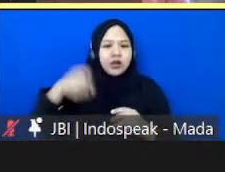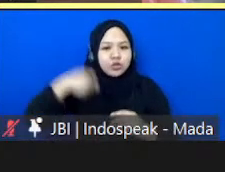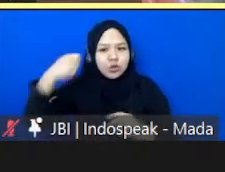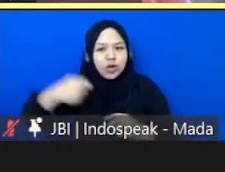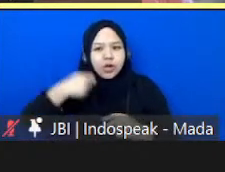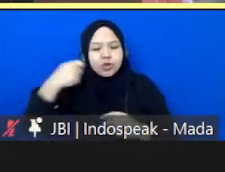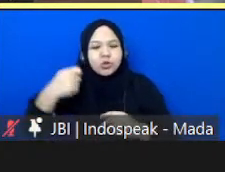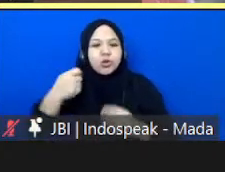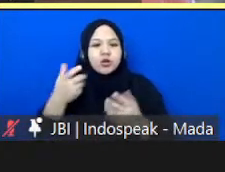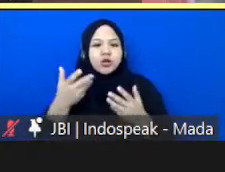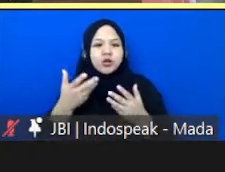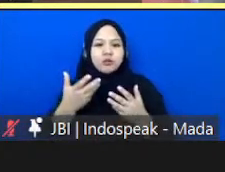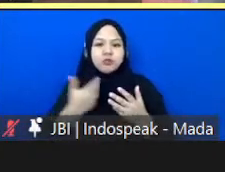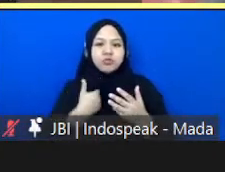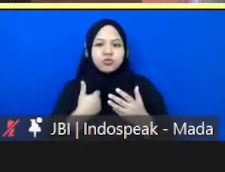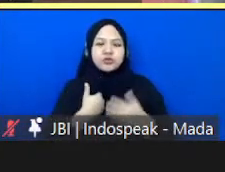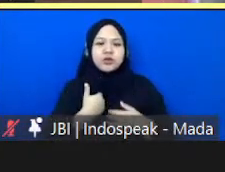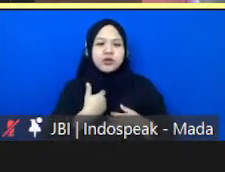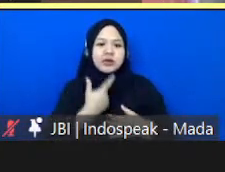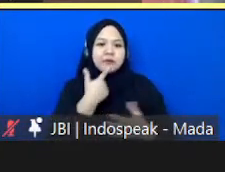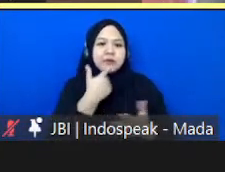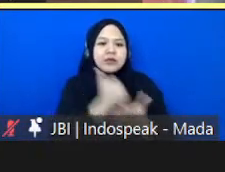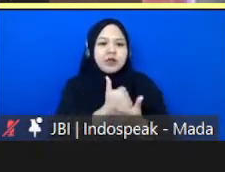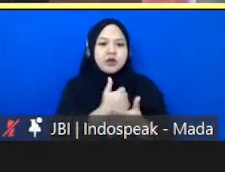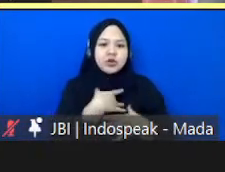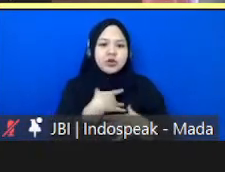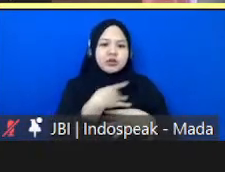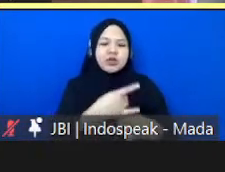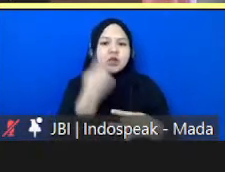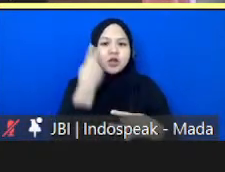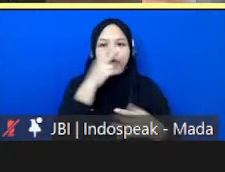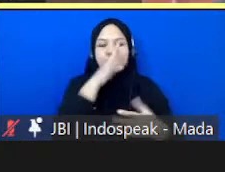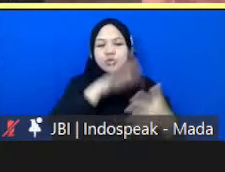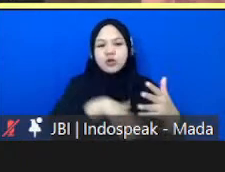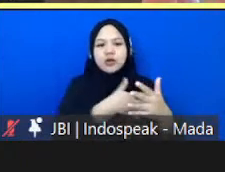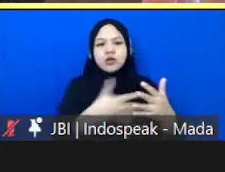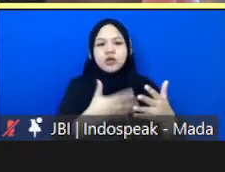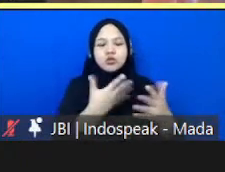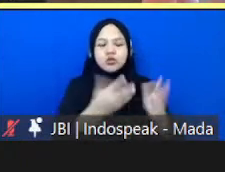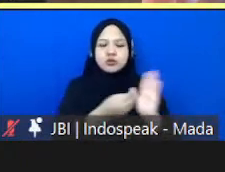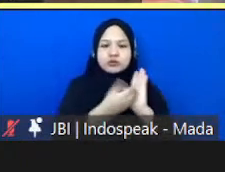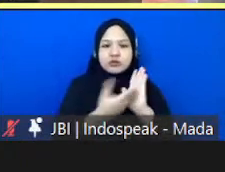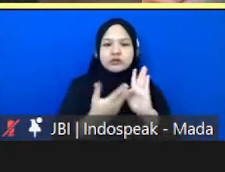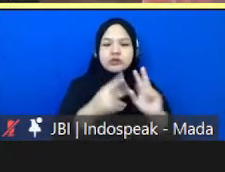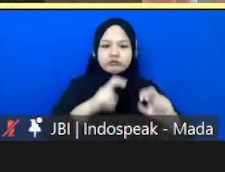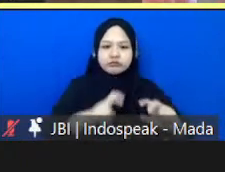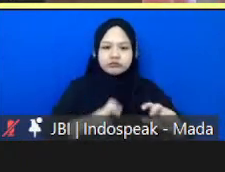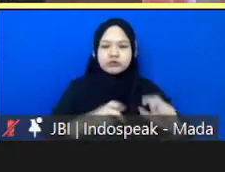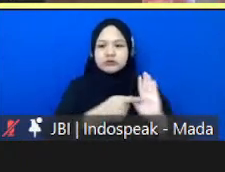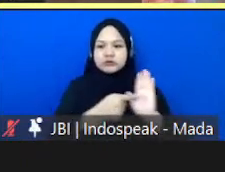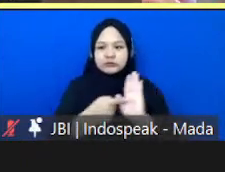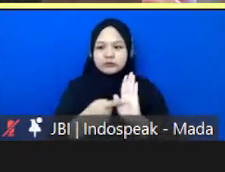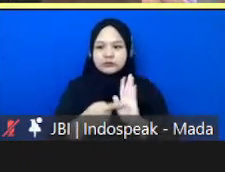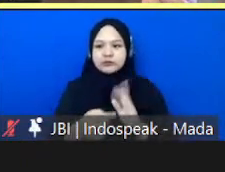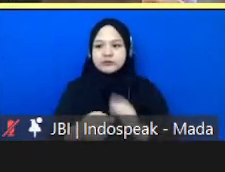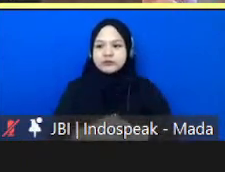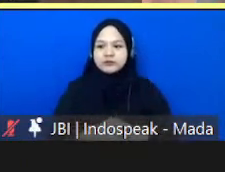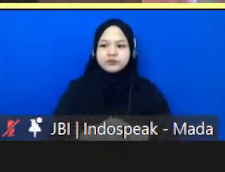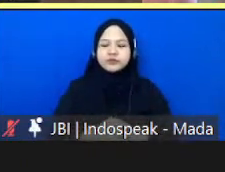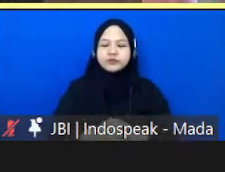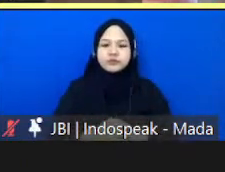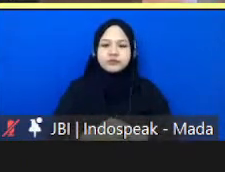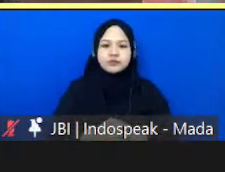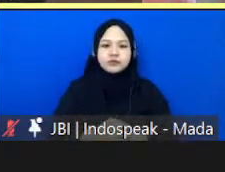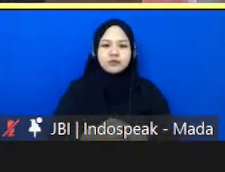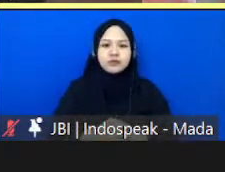whose interests and agendas and activities we explore in the paper. We then have a section that looks broadly at the